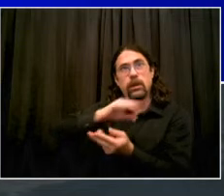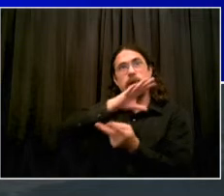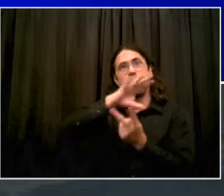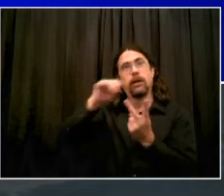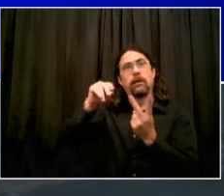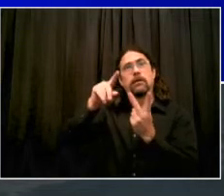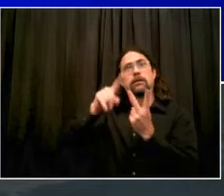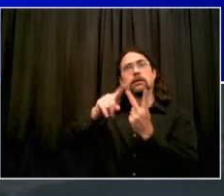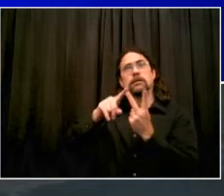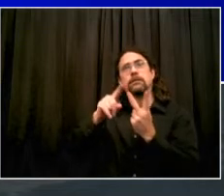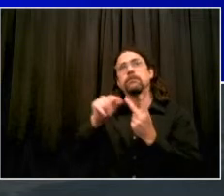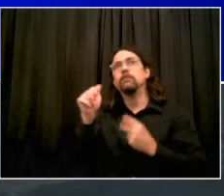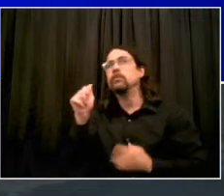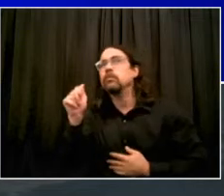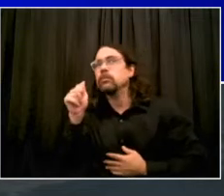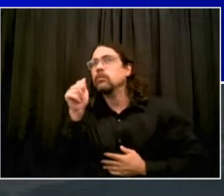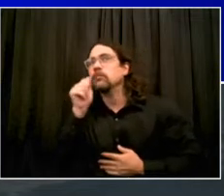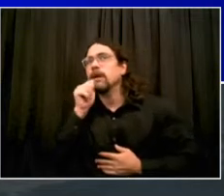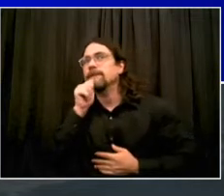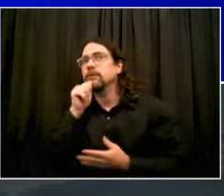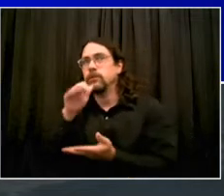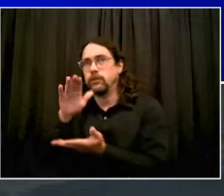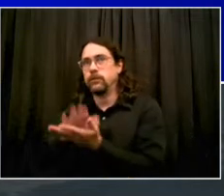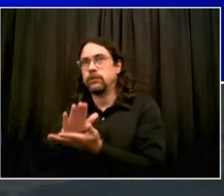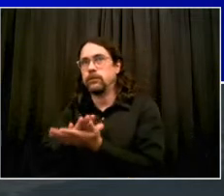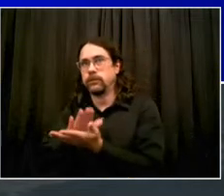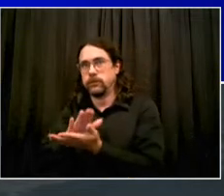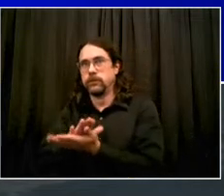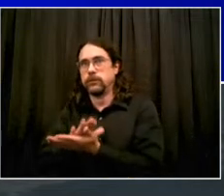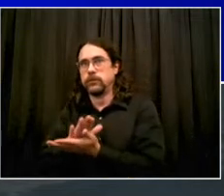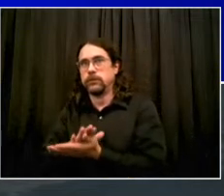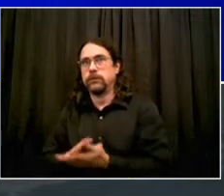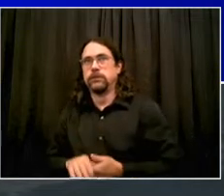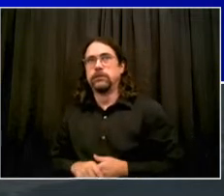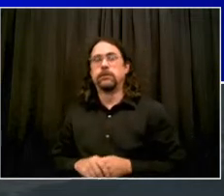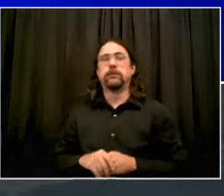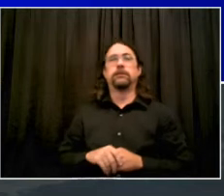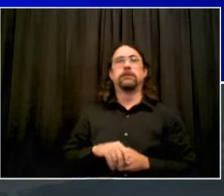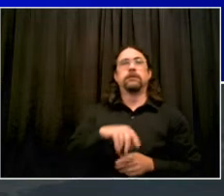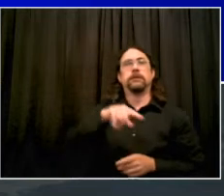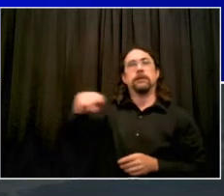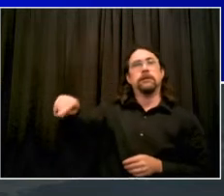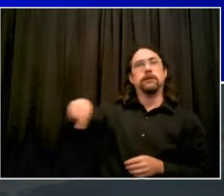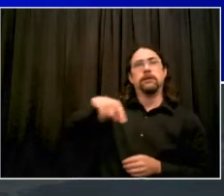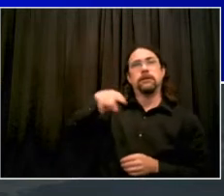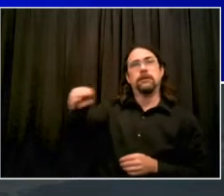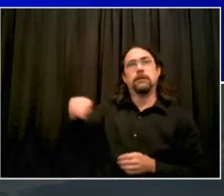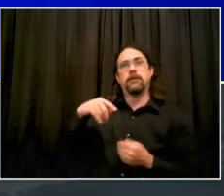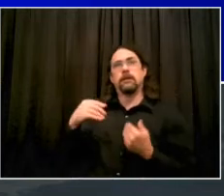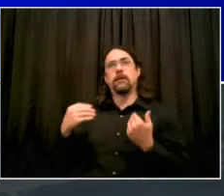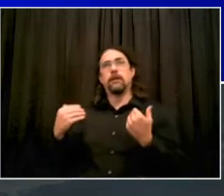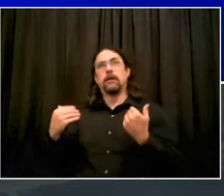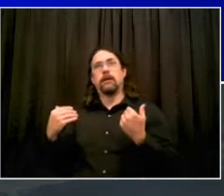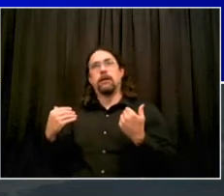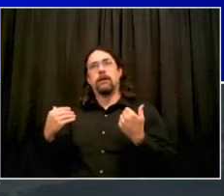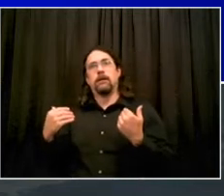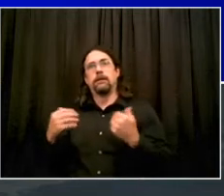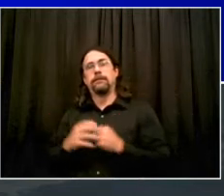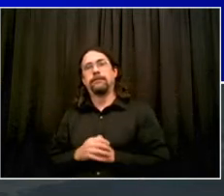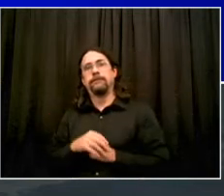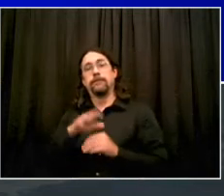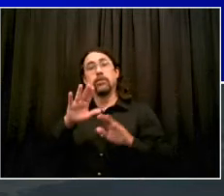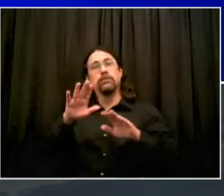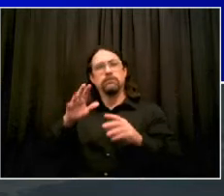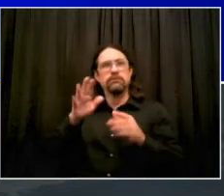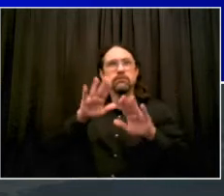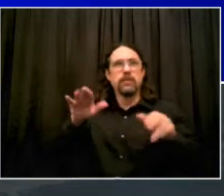new safeguard measures. We want to work with every non-public school and child care center to get it right so